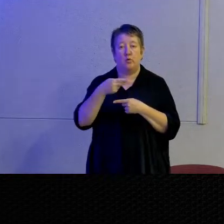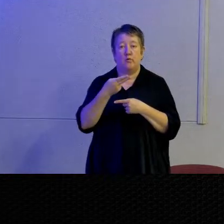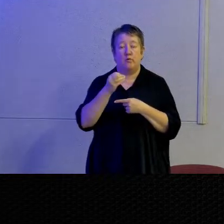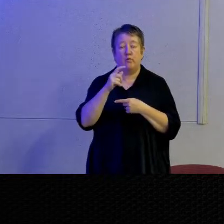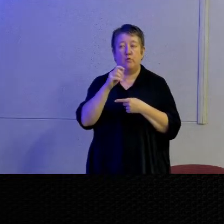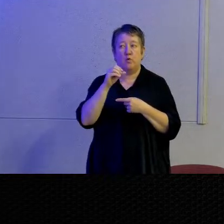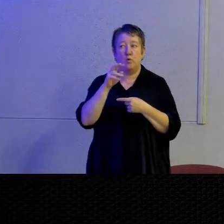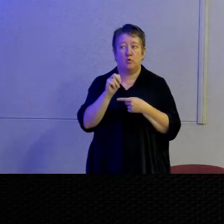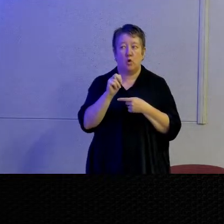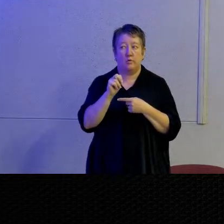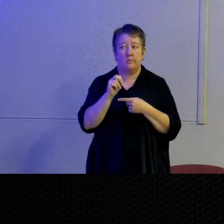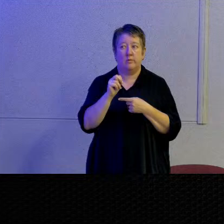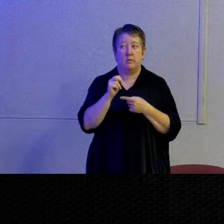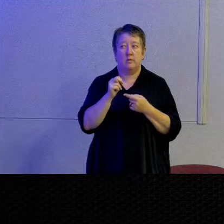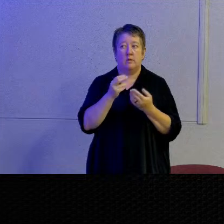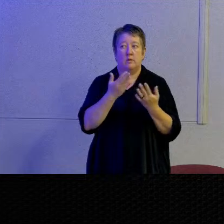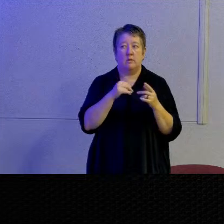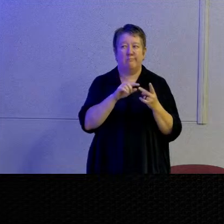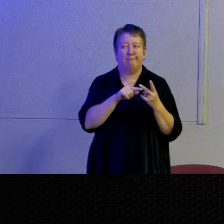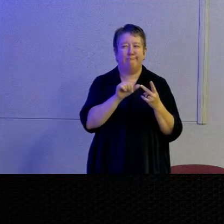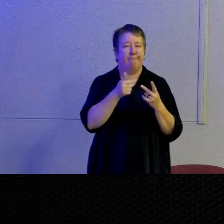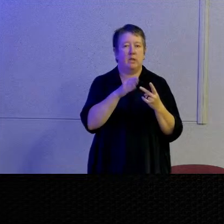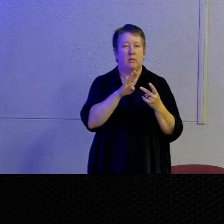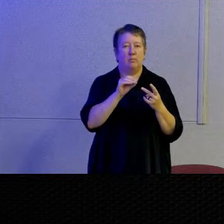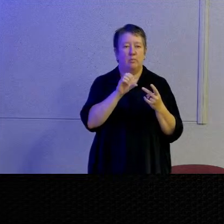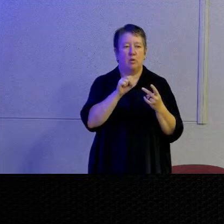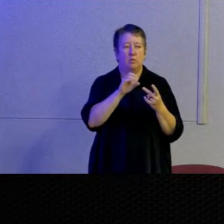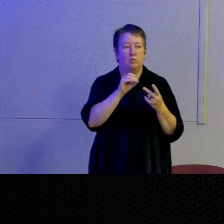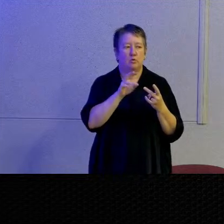second heaviest bosonic particle.